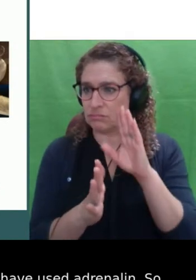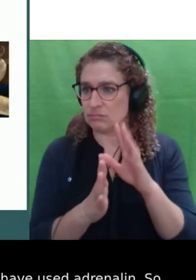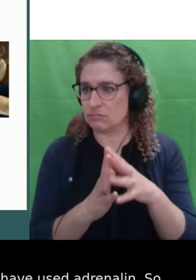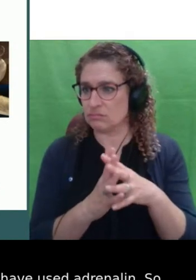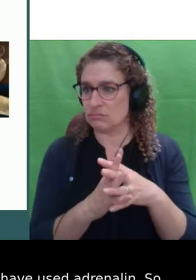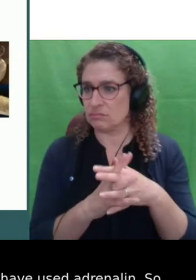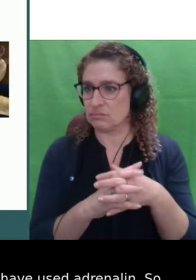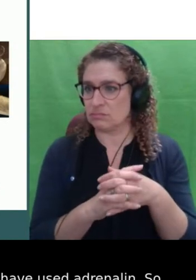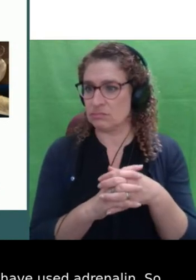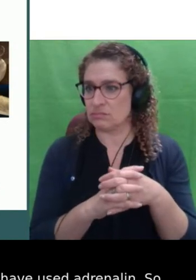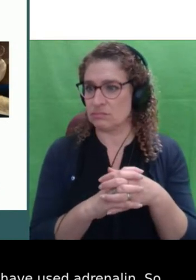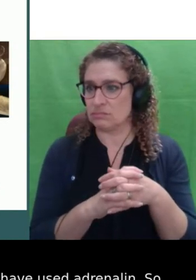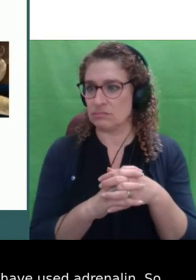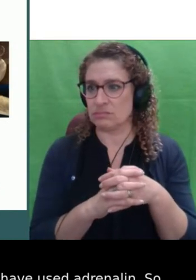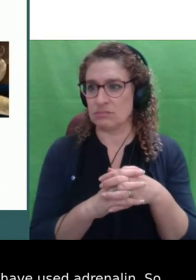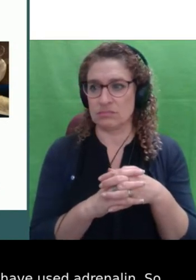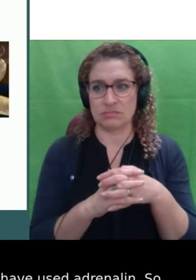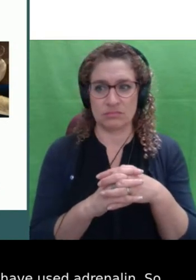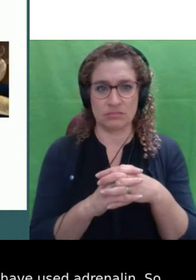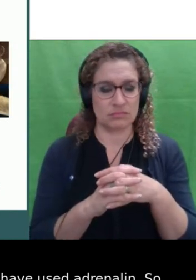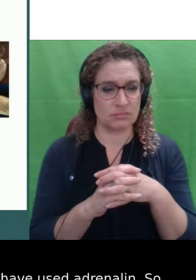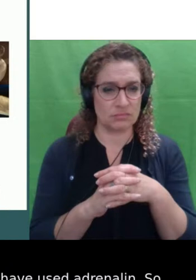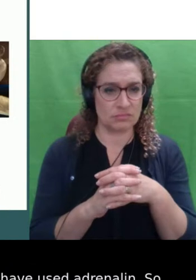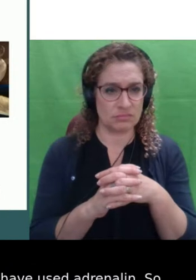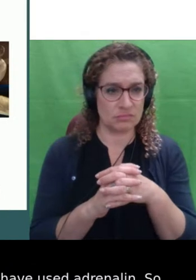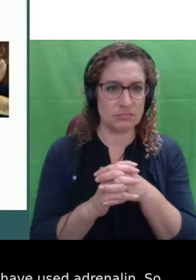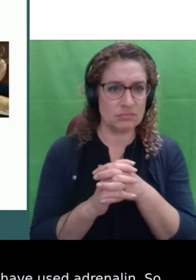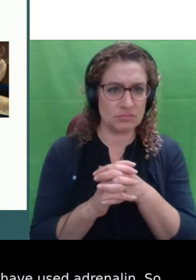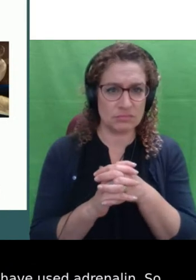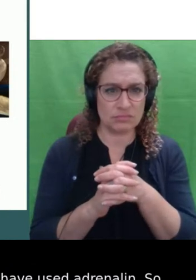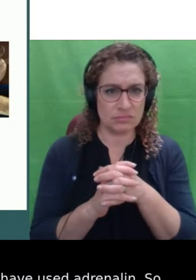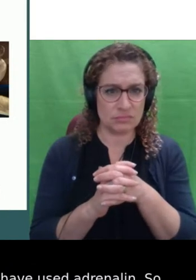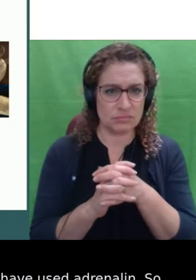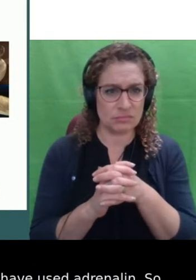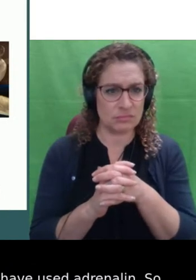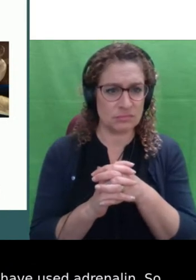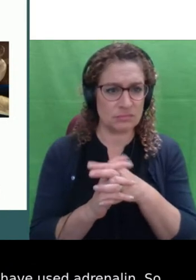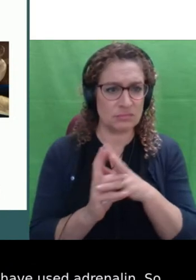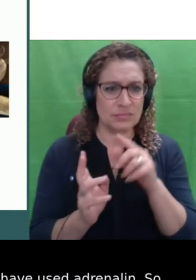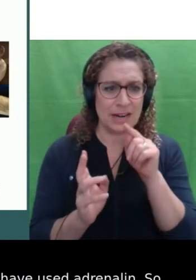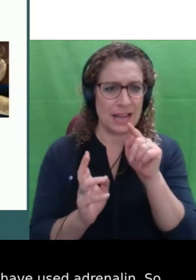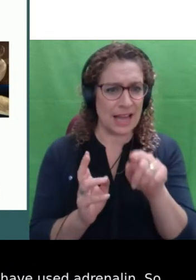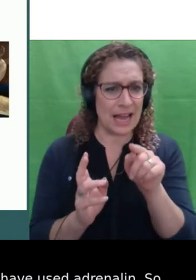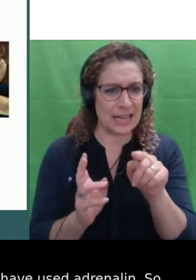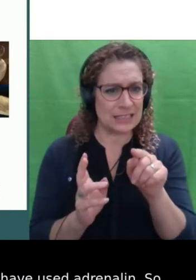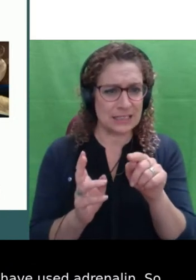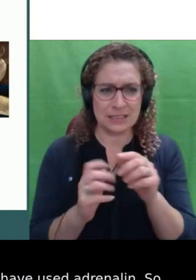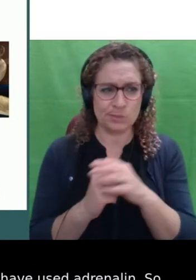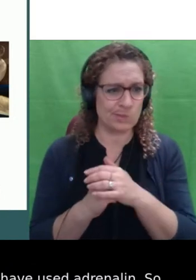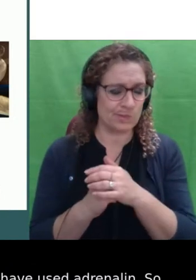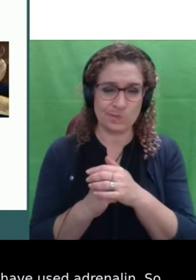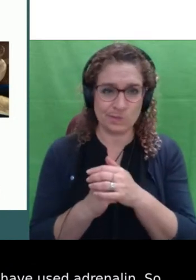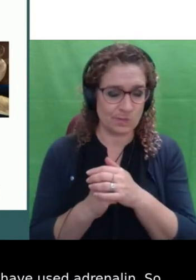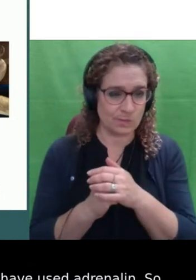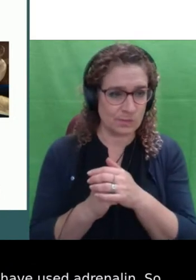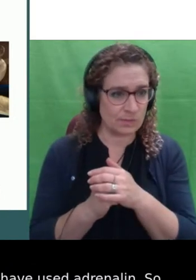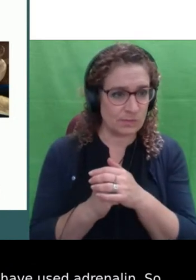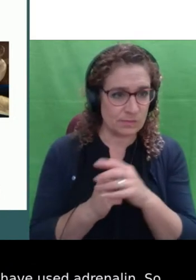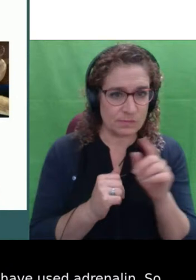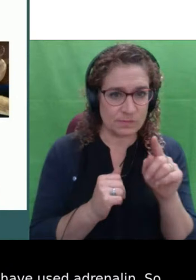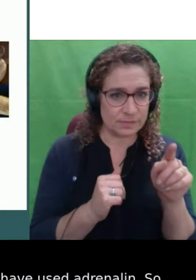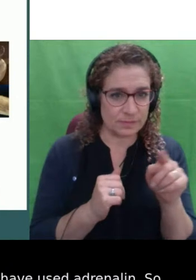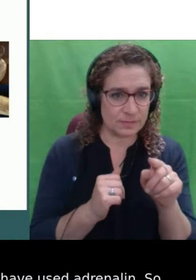um asthma is always a key feature in face linolexus and generally fully controlled asthma